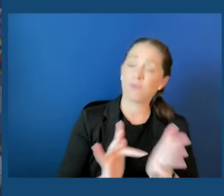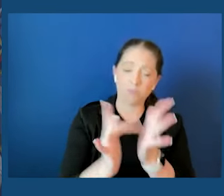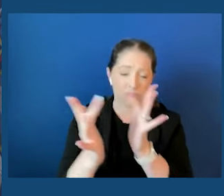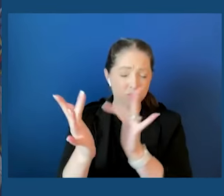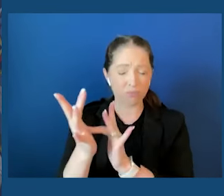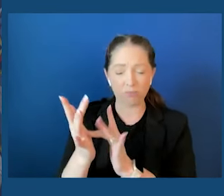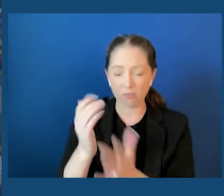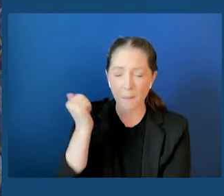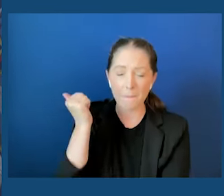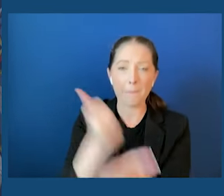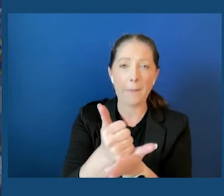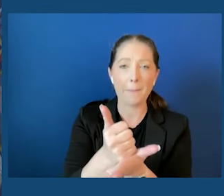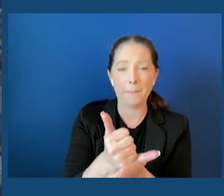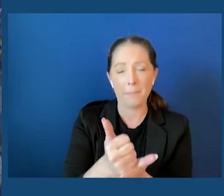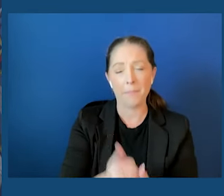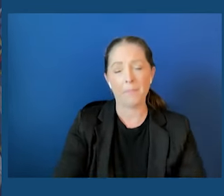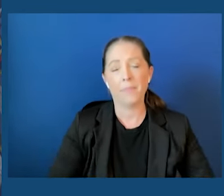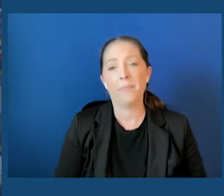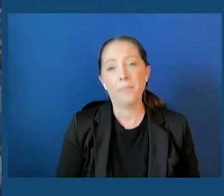amen.